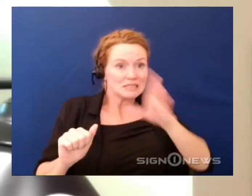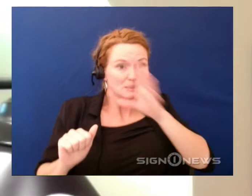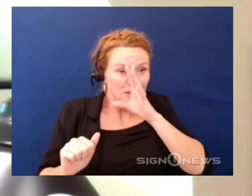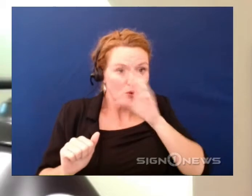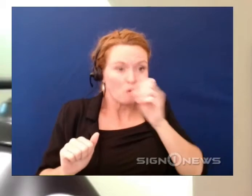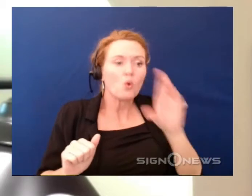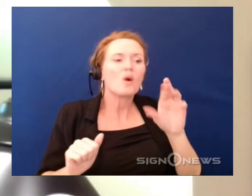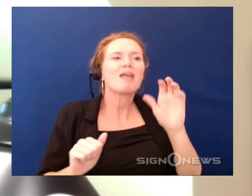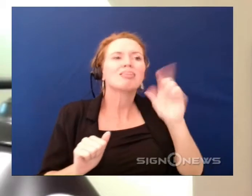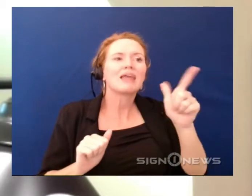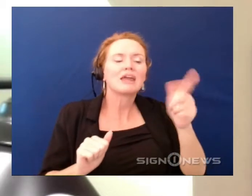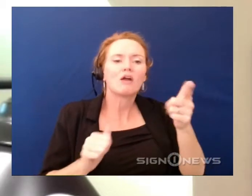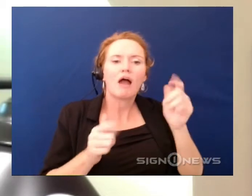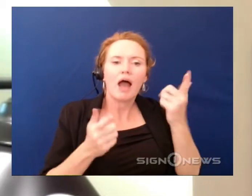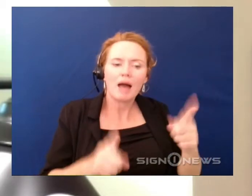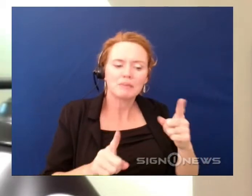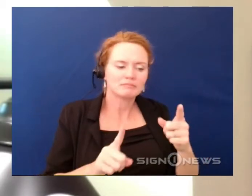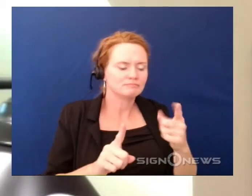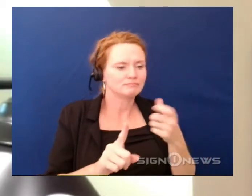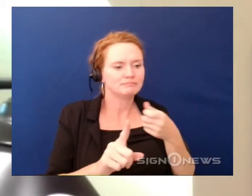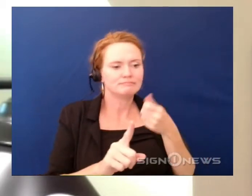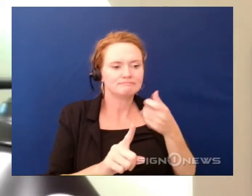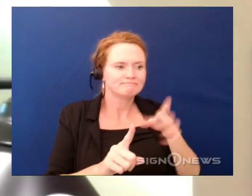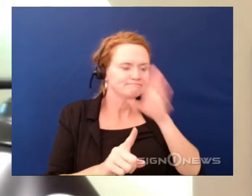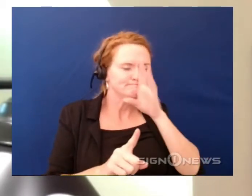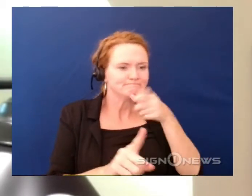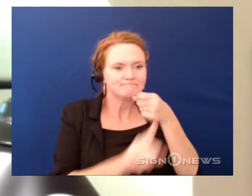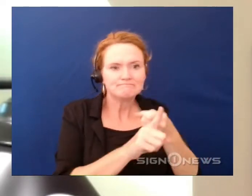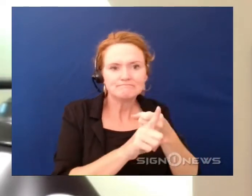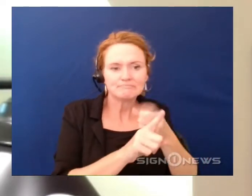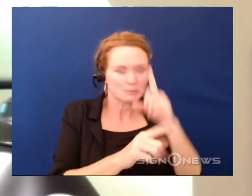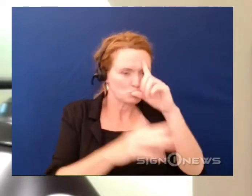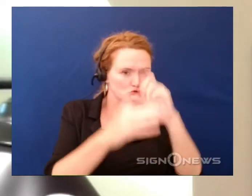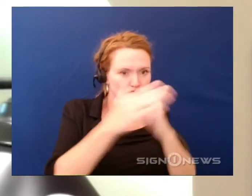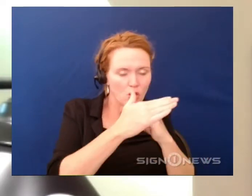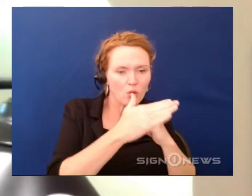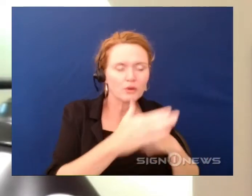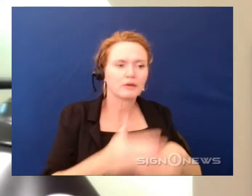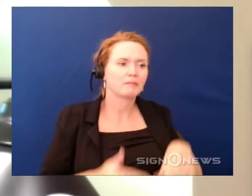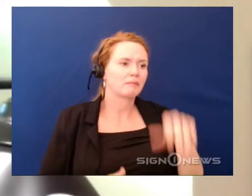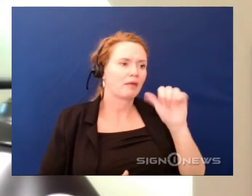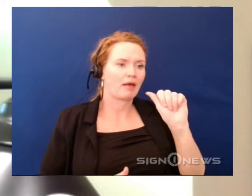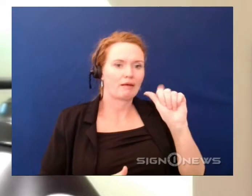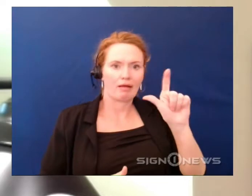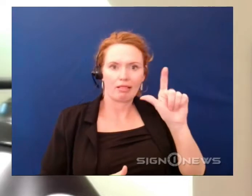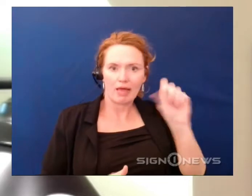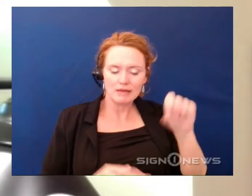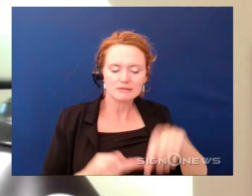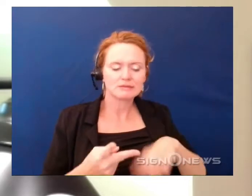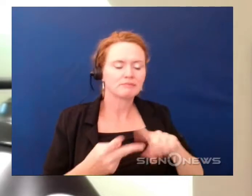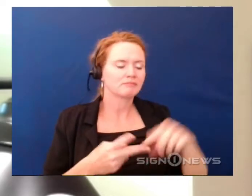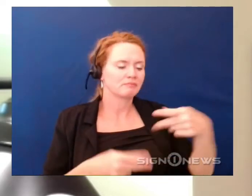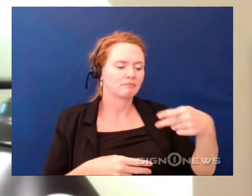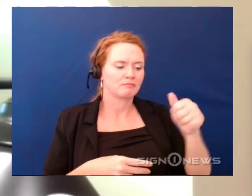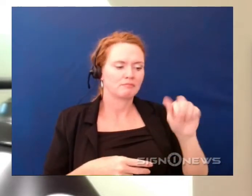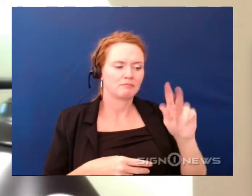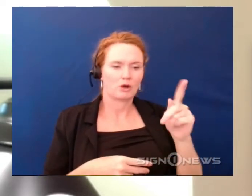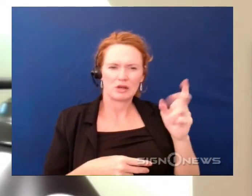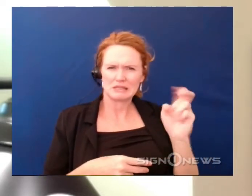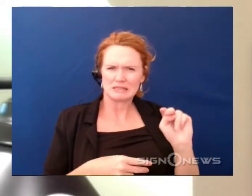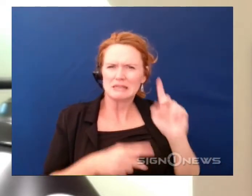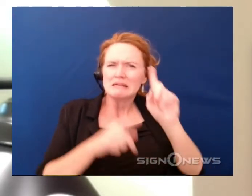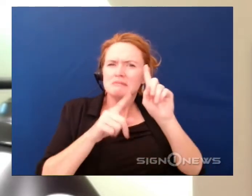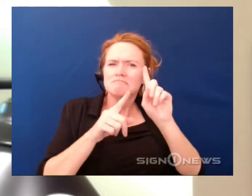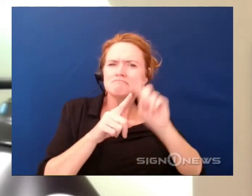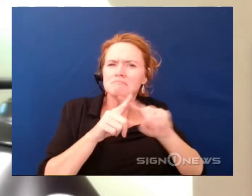loss later in life due to stroke, Parkinson's, ALS, or other conditions. It is a diverse population in terms of